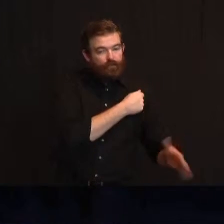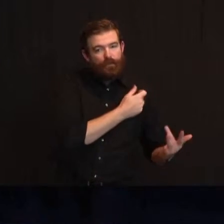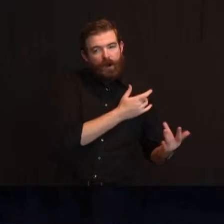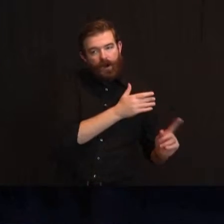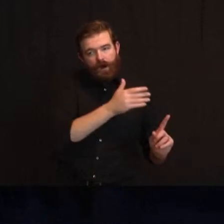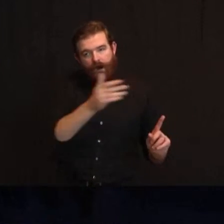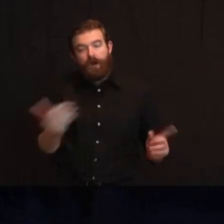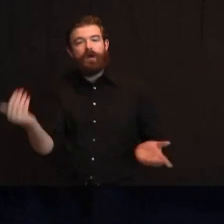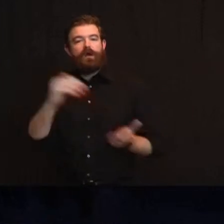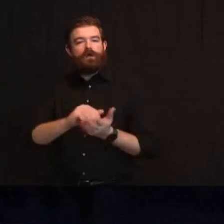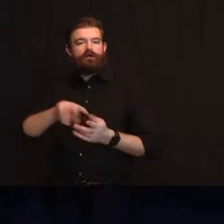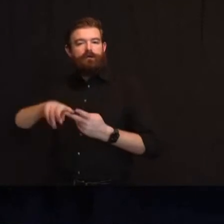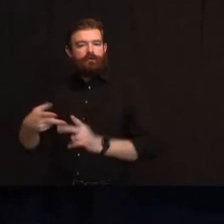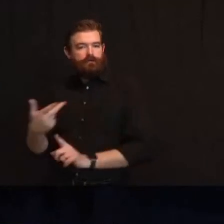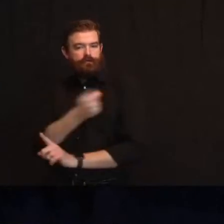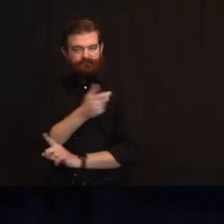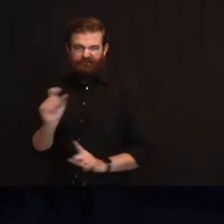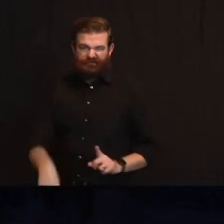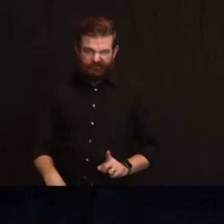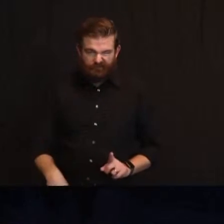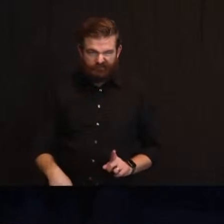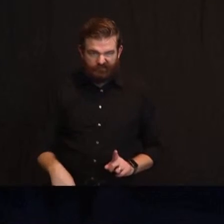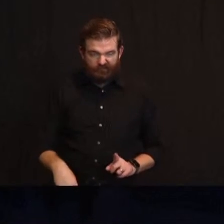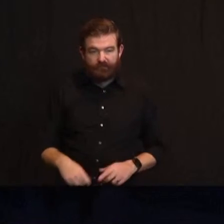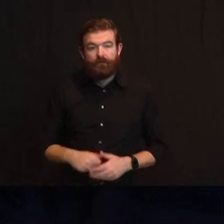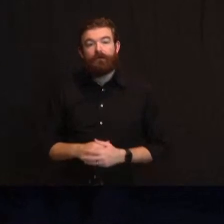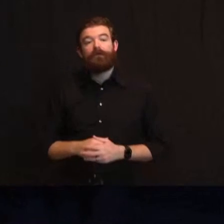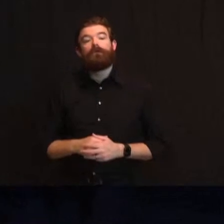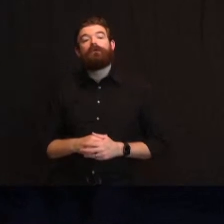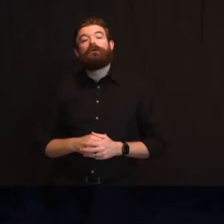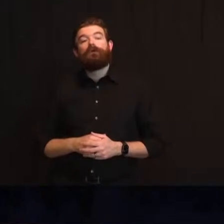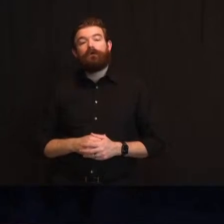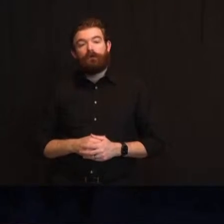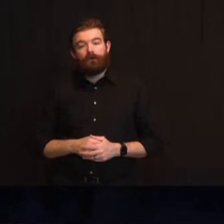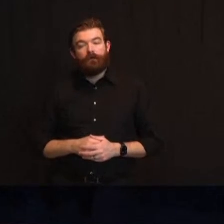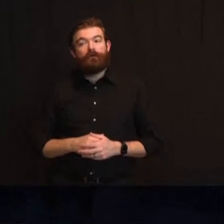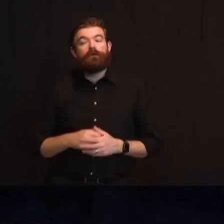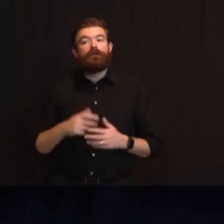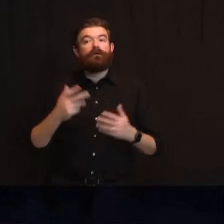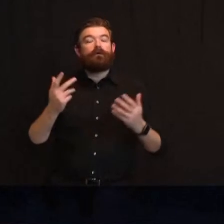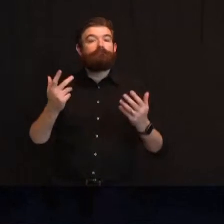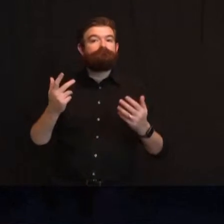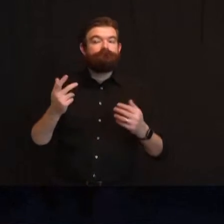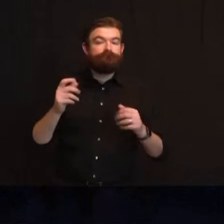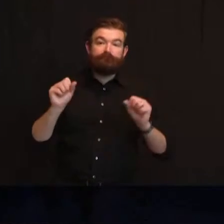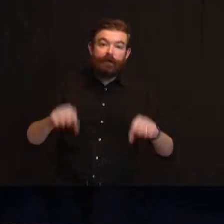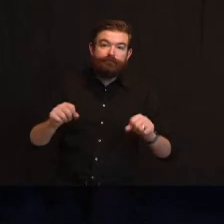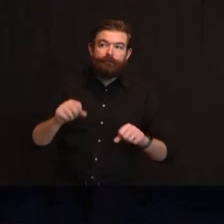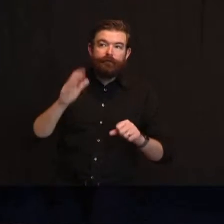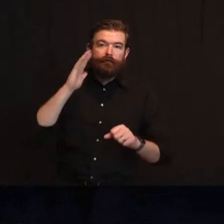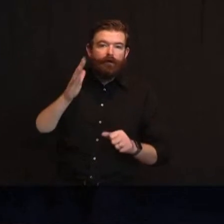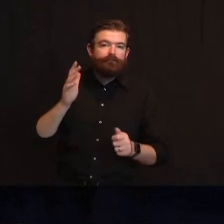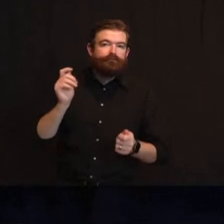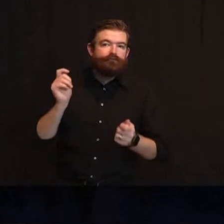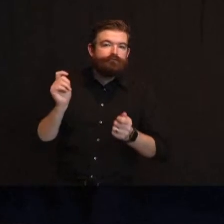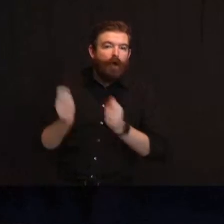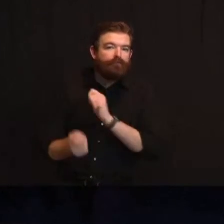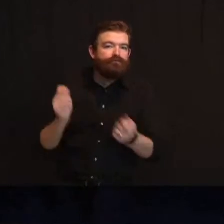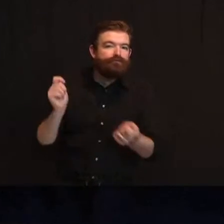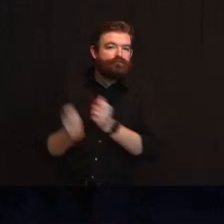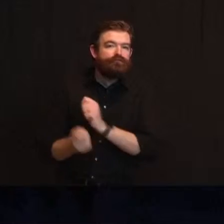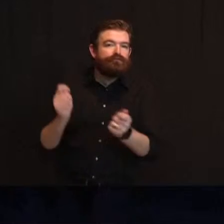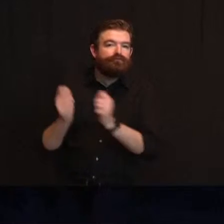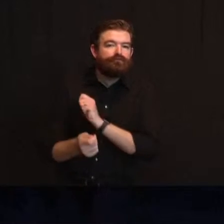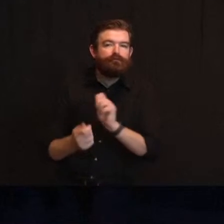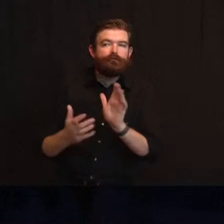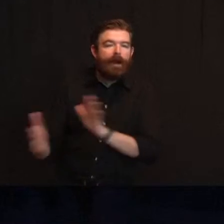could change. But New Jersey continues to be prepared for receipt of the vaccines and to work closely with the